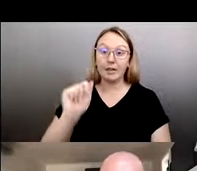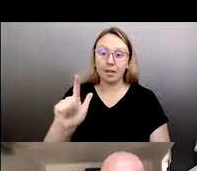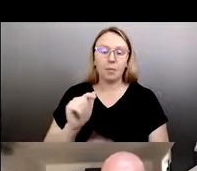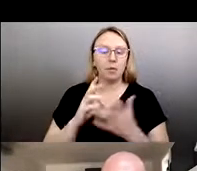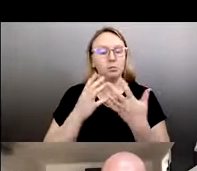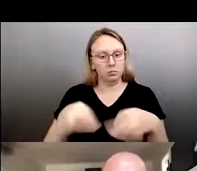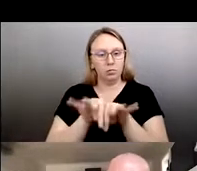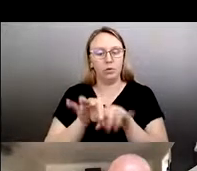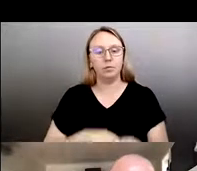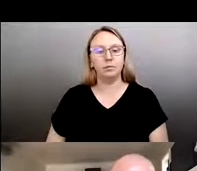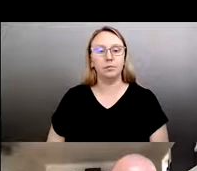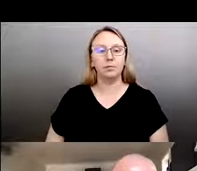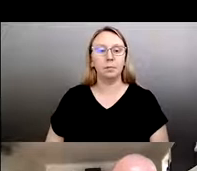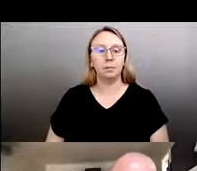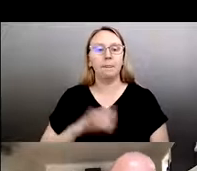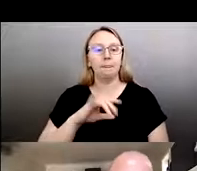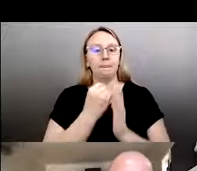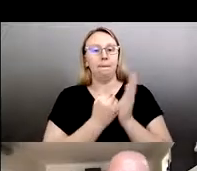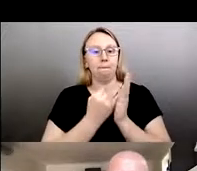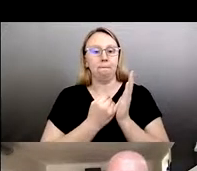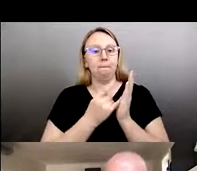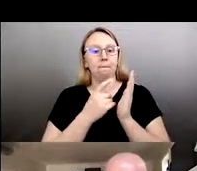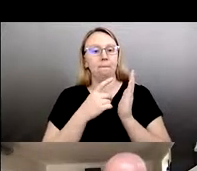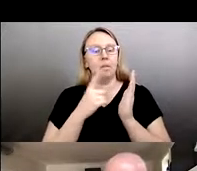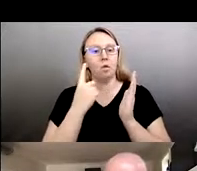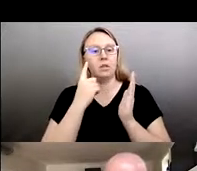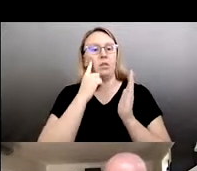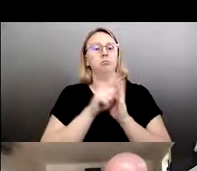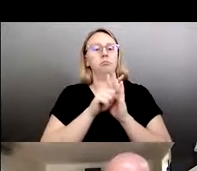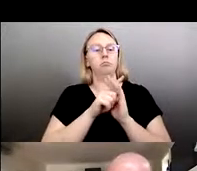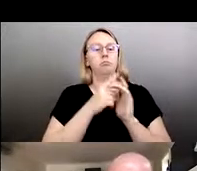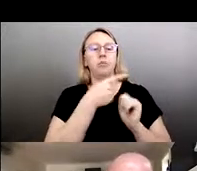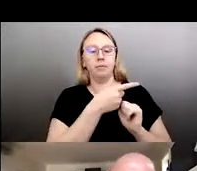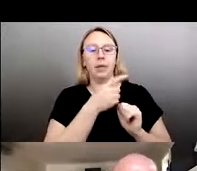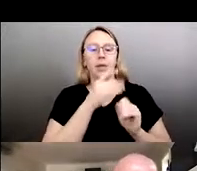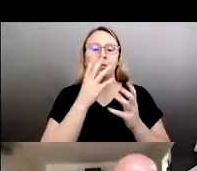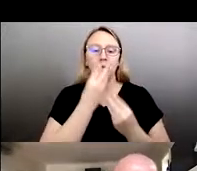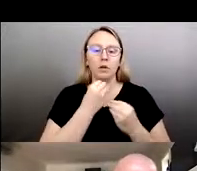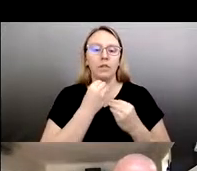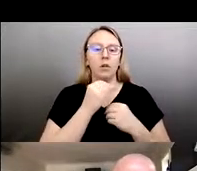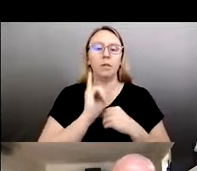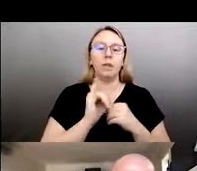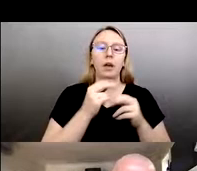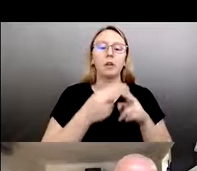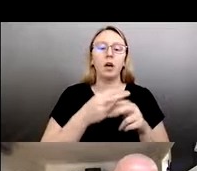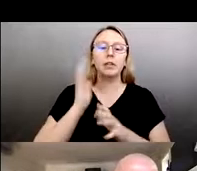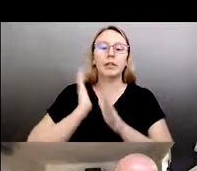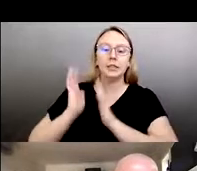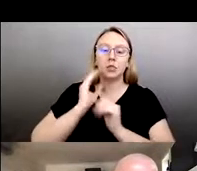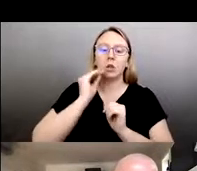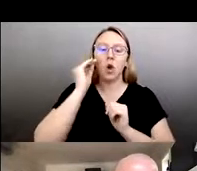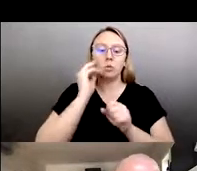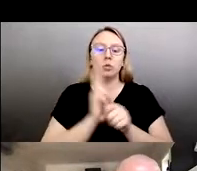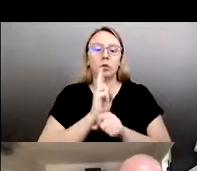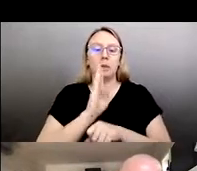also brought to mind an interesting painting by Roger called Ancestral Homes of the Type Utilized by My Forefathers, Shotgun, Dog Trot,